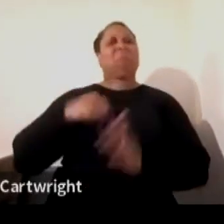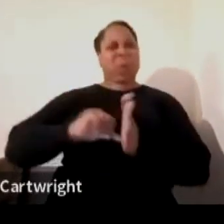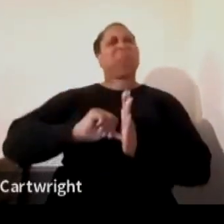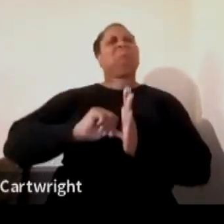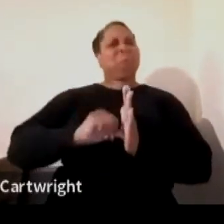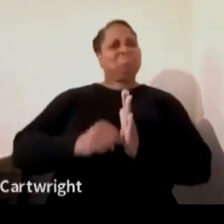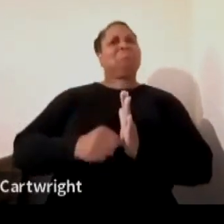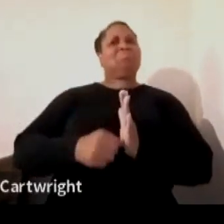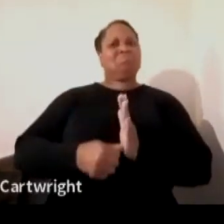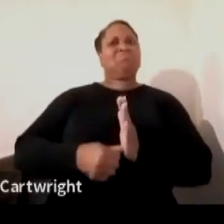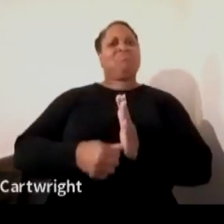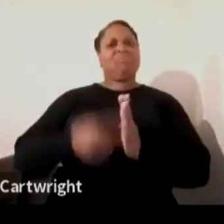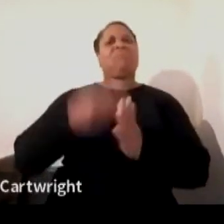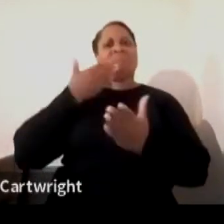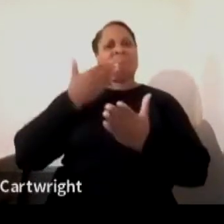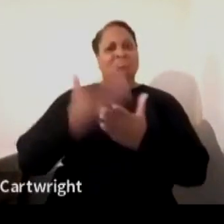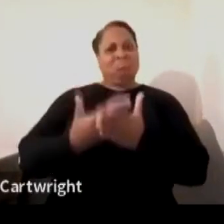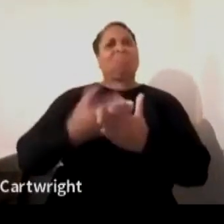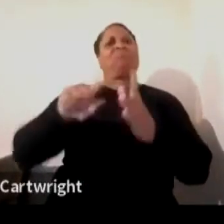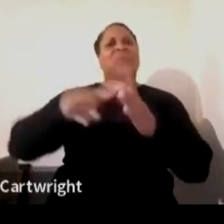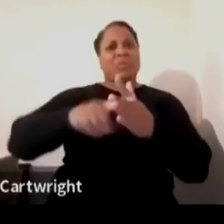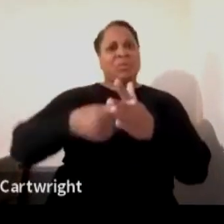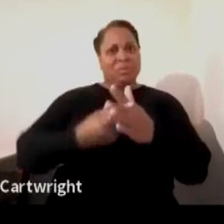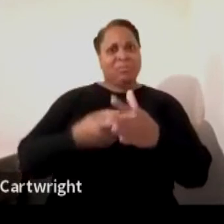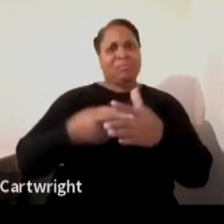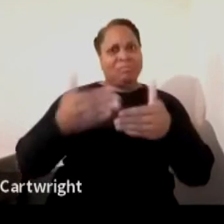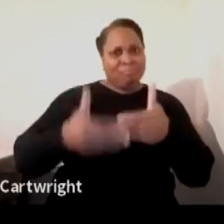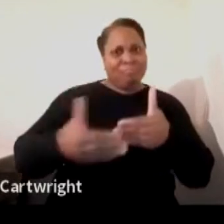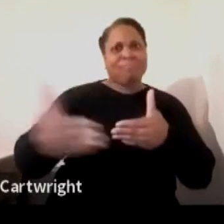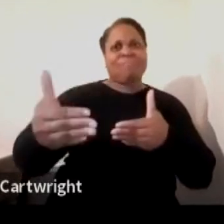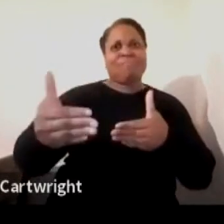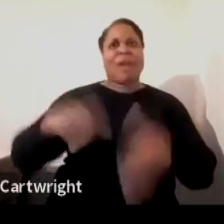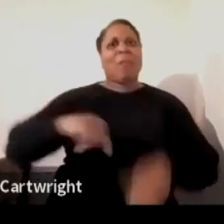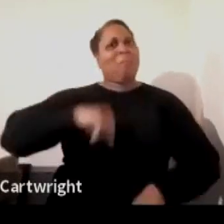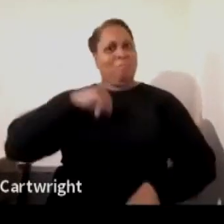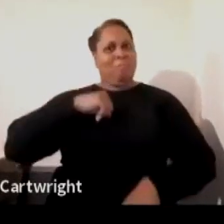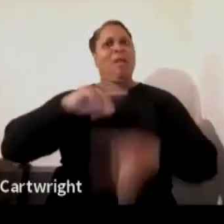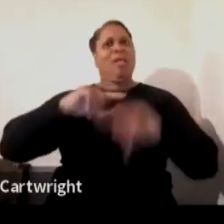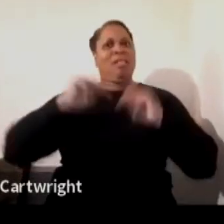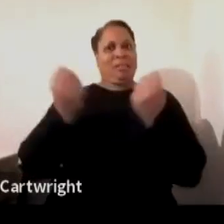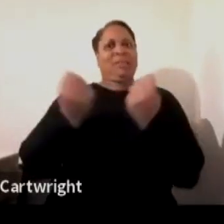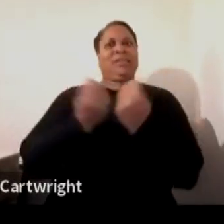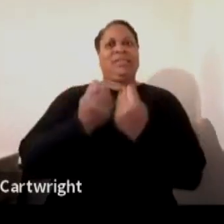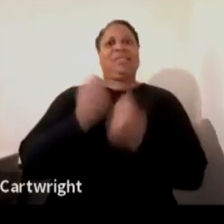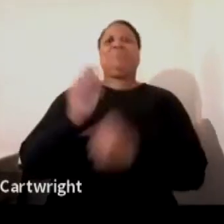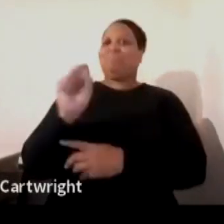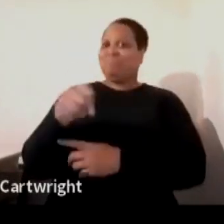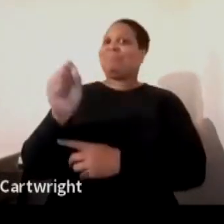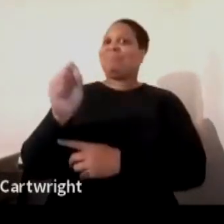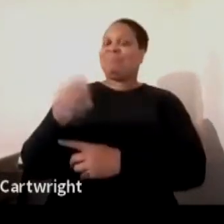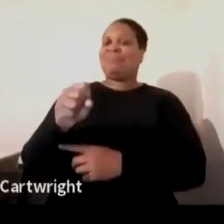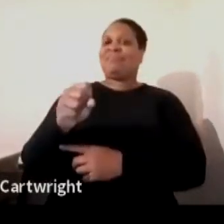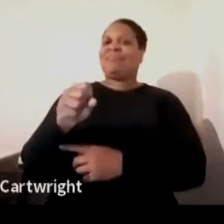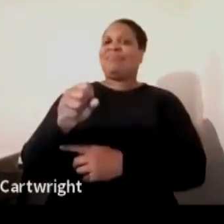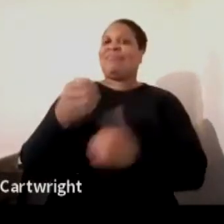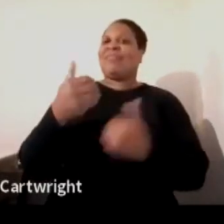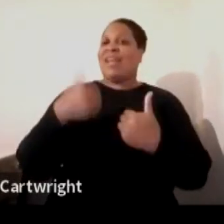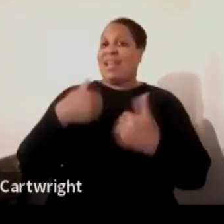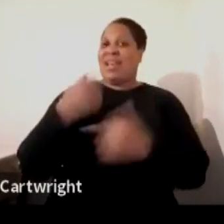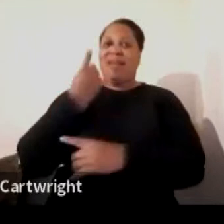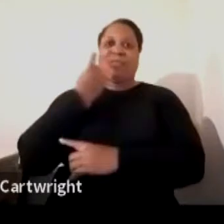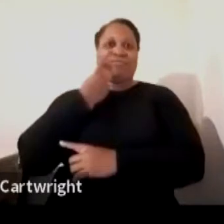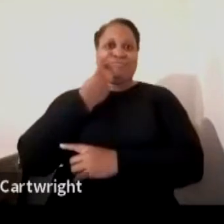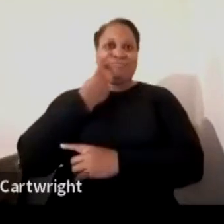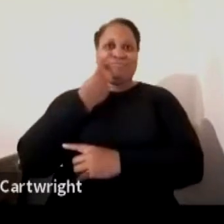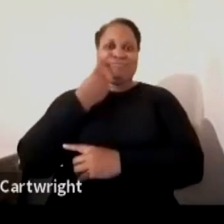well implemented. And I'm very proud of our team. We have thus far given about